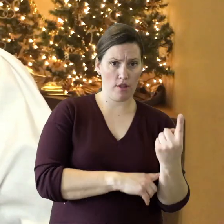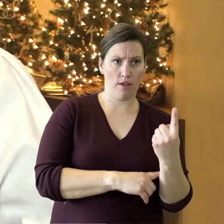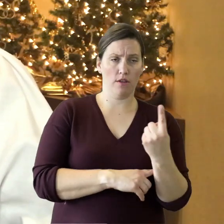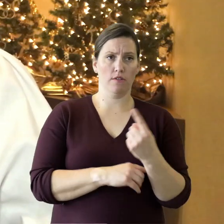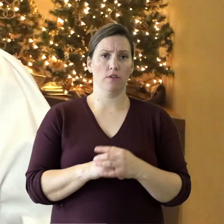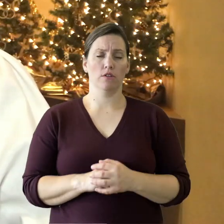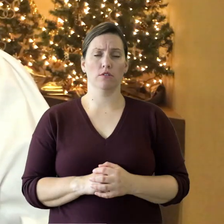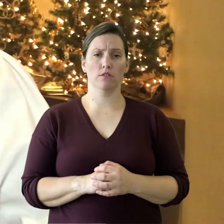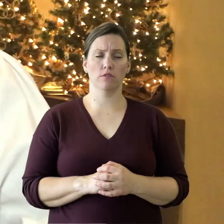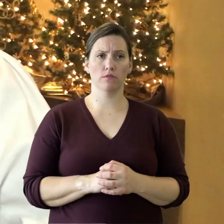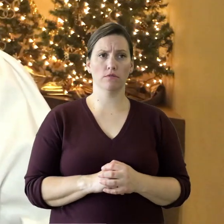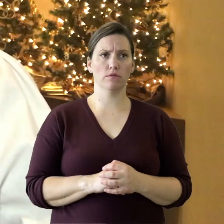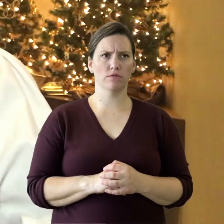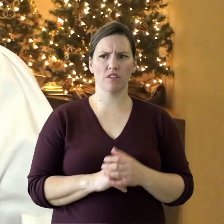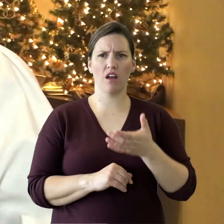through 11.